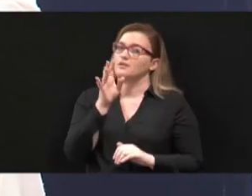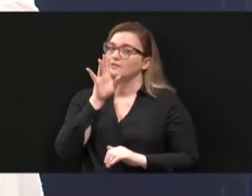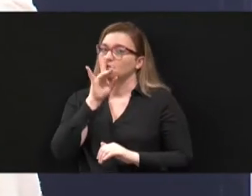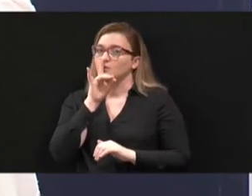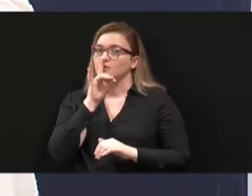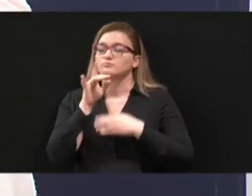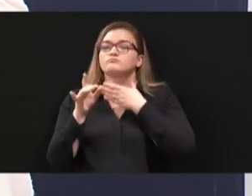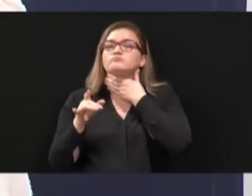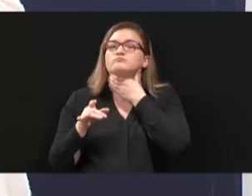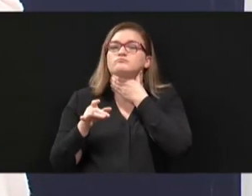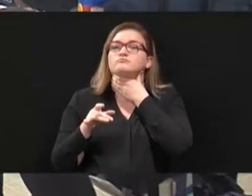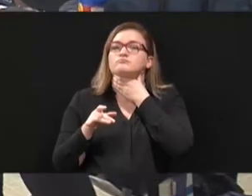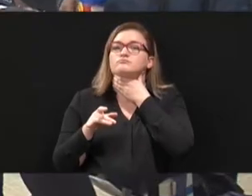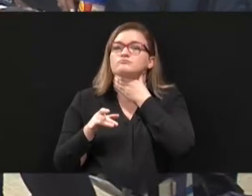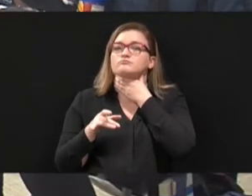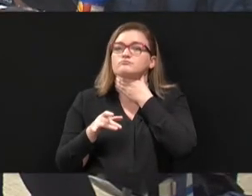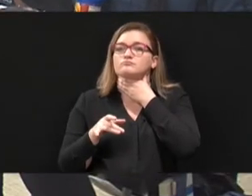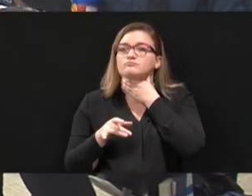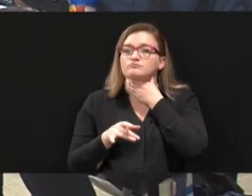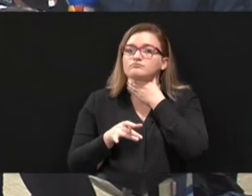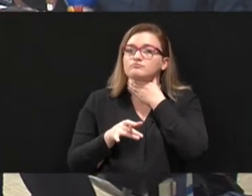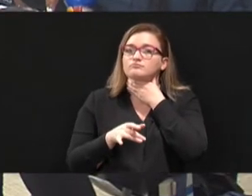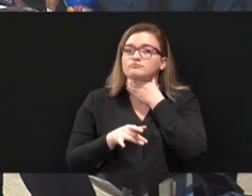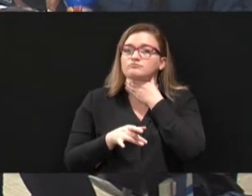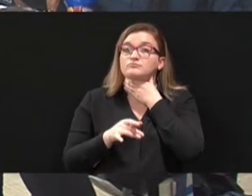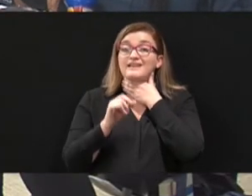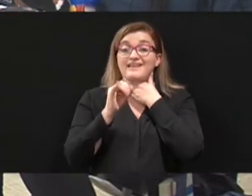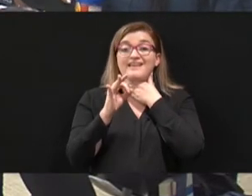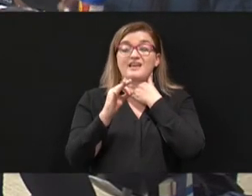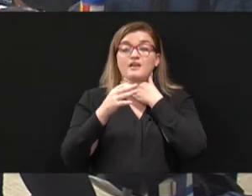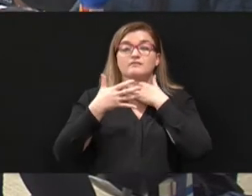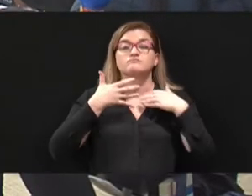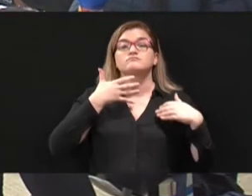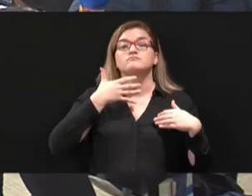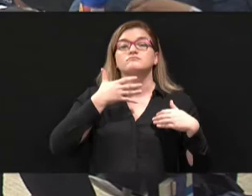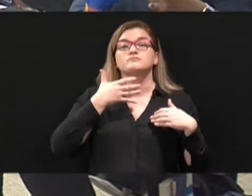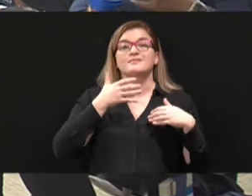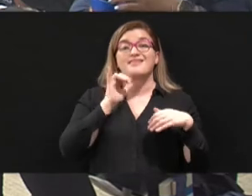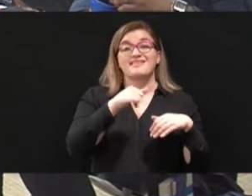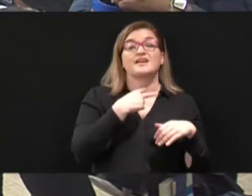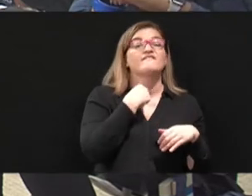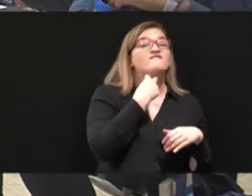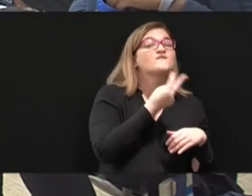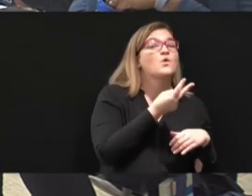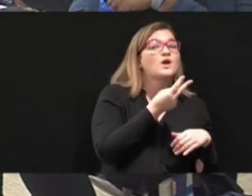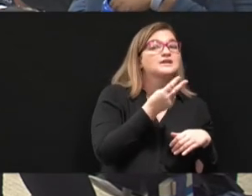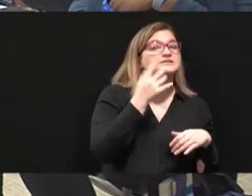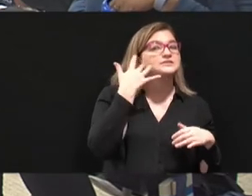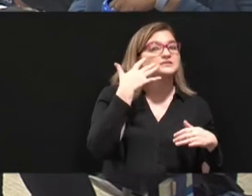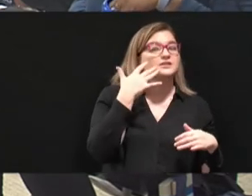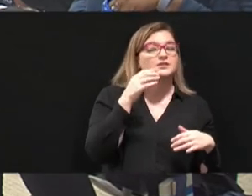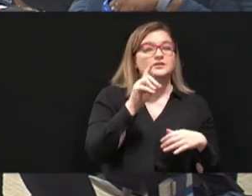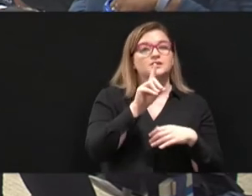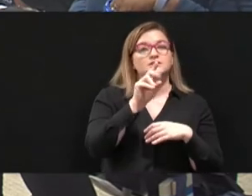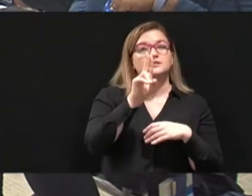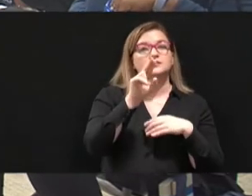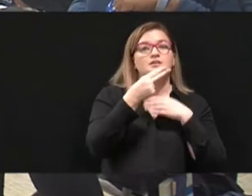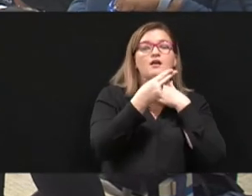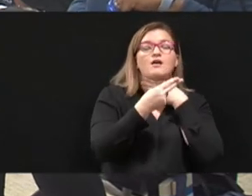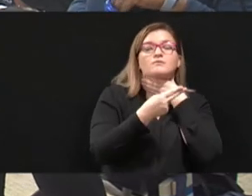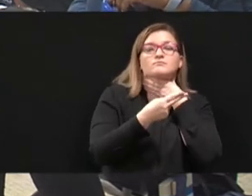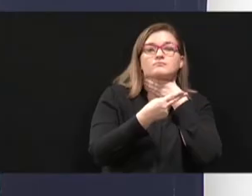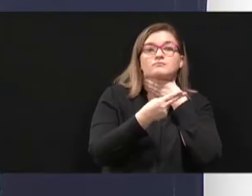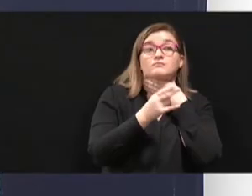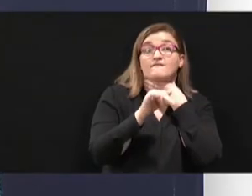your voice box here. And if it rattles, it's called a voiced sound. So say d. Is